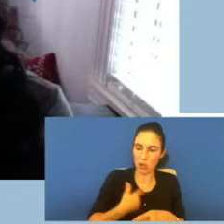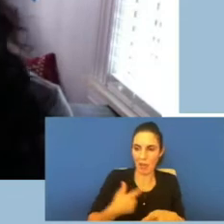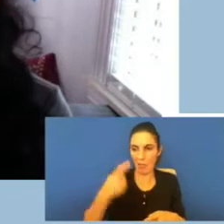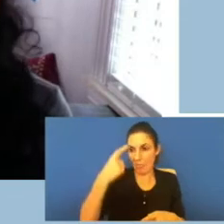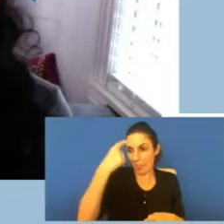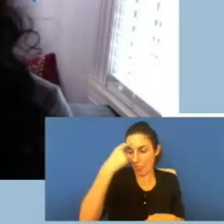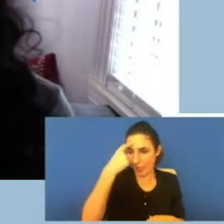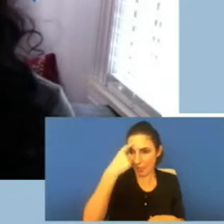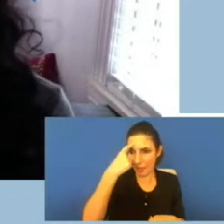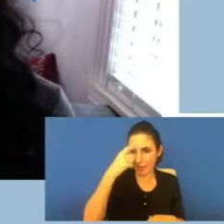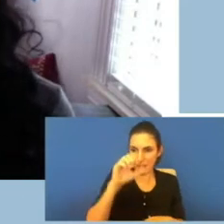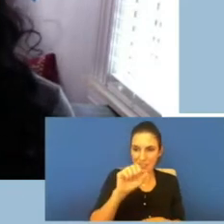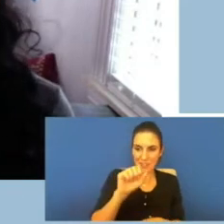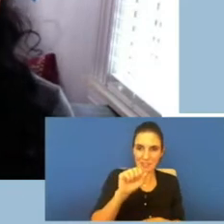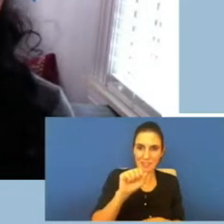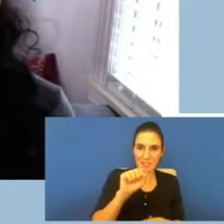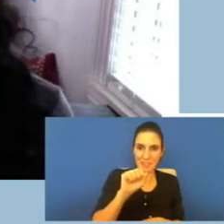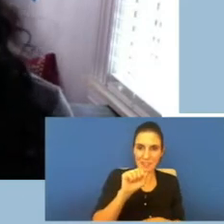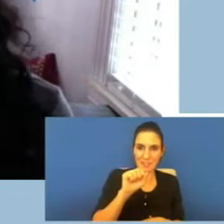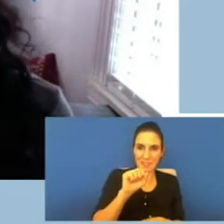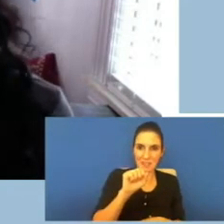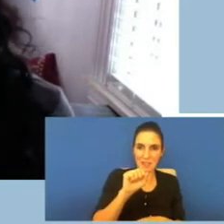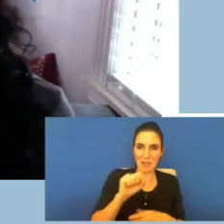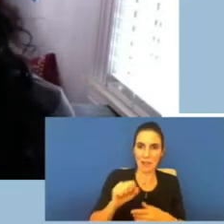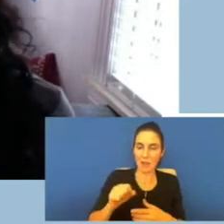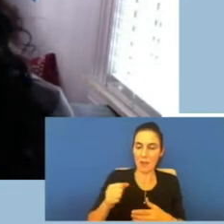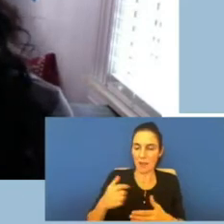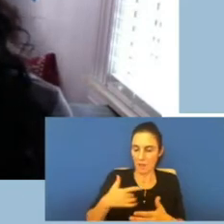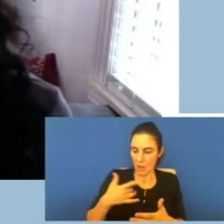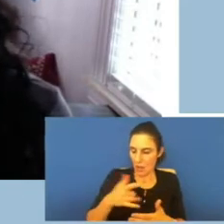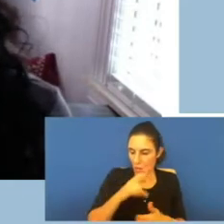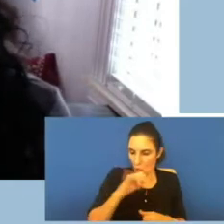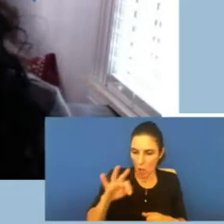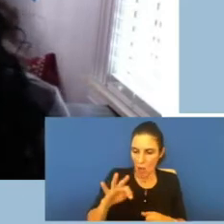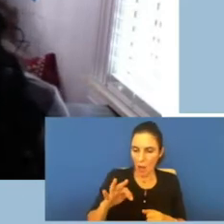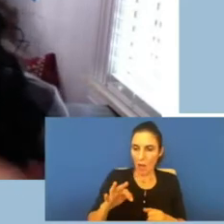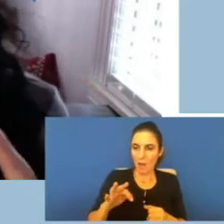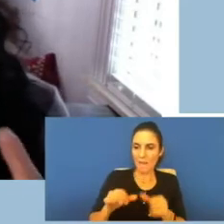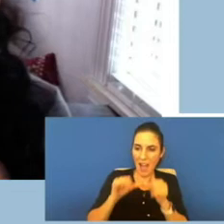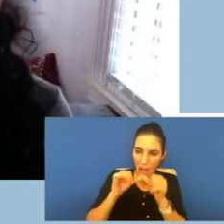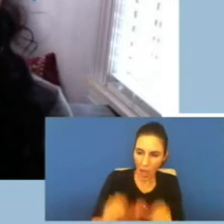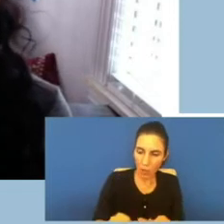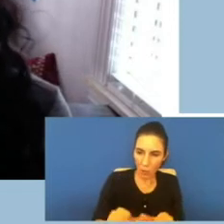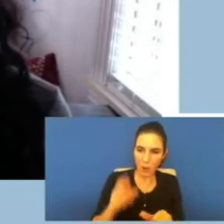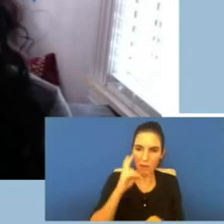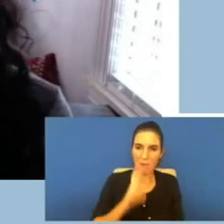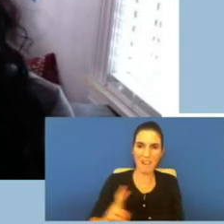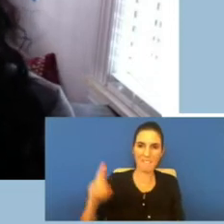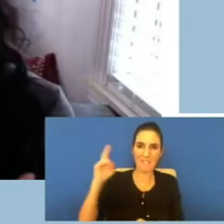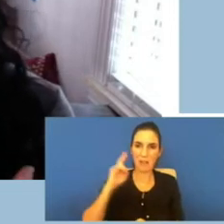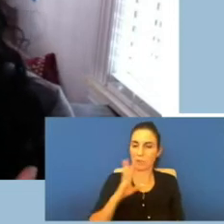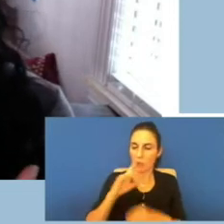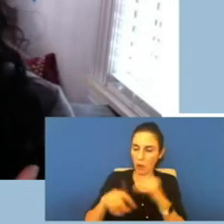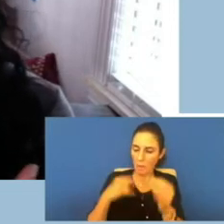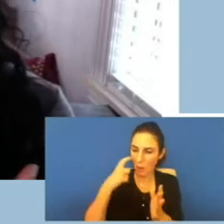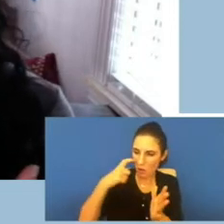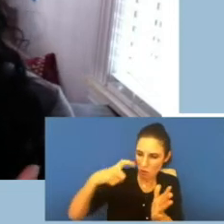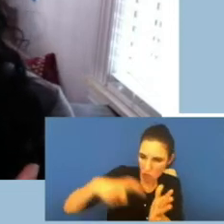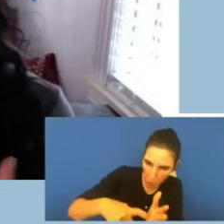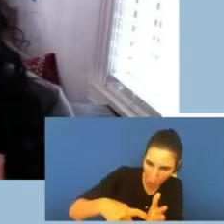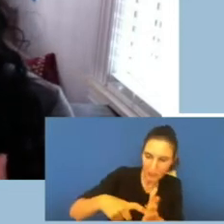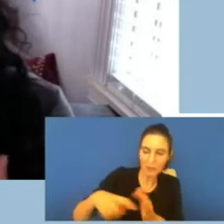a stance of ongoing critical reflection, I think this connects to Shruti's point about noticing,